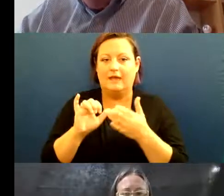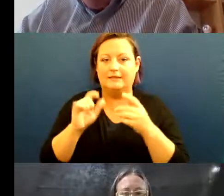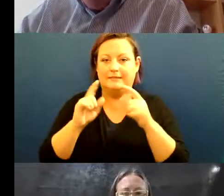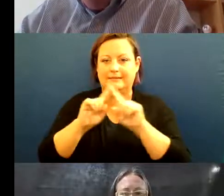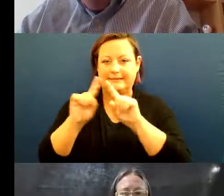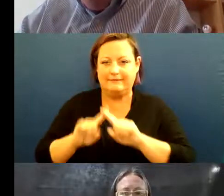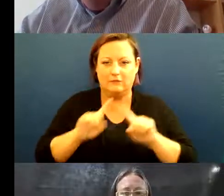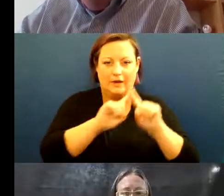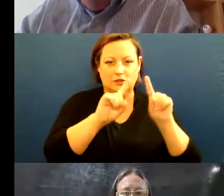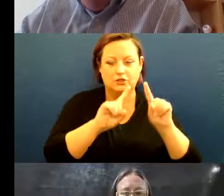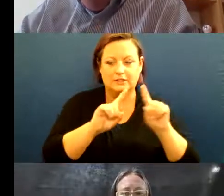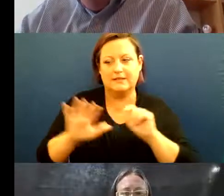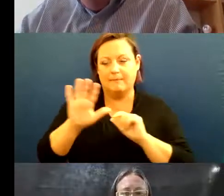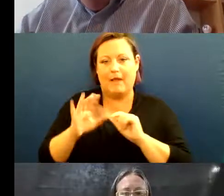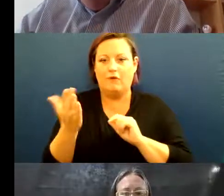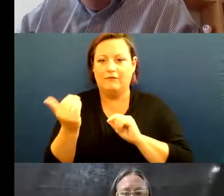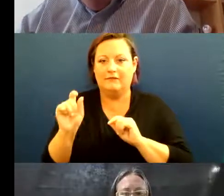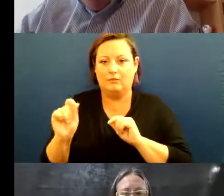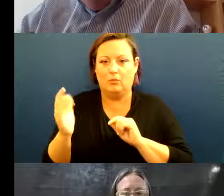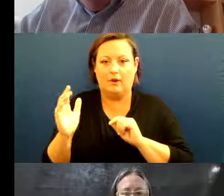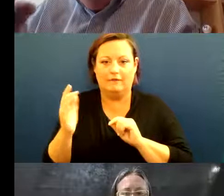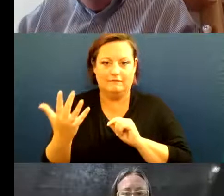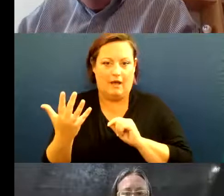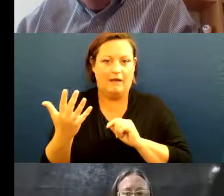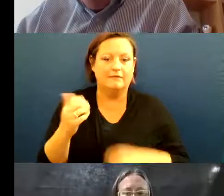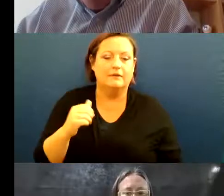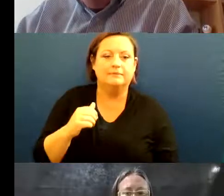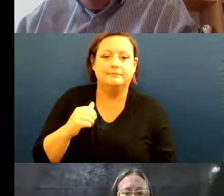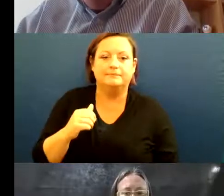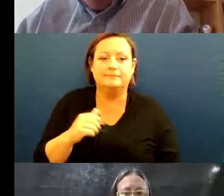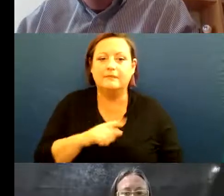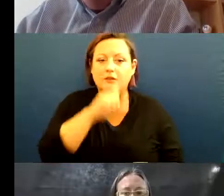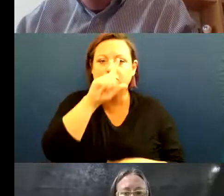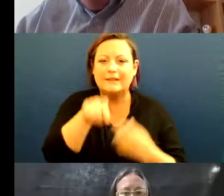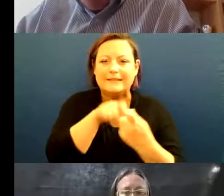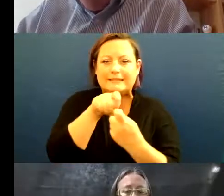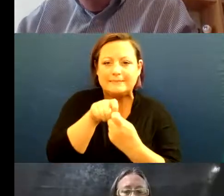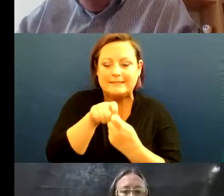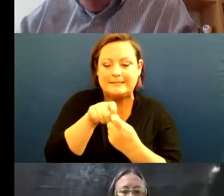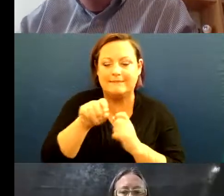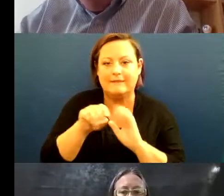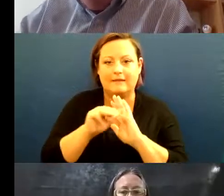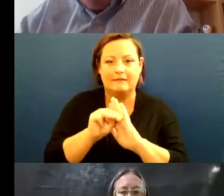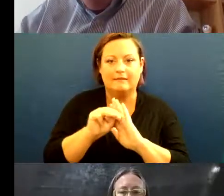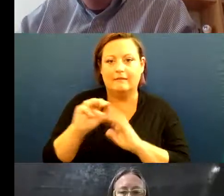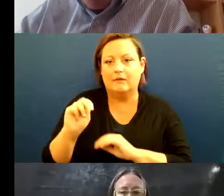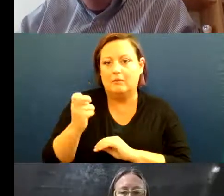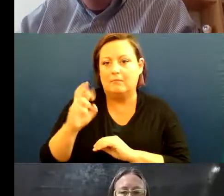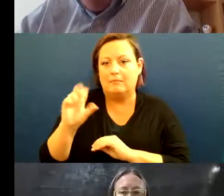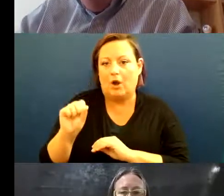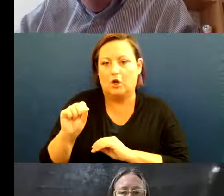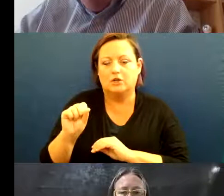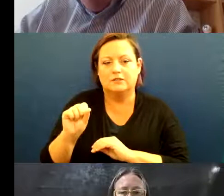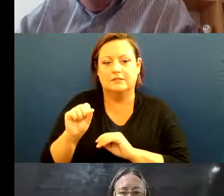around 15.5. And there are very specific markers. These were genes that we cloned when I was working with